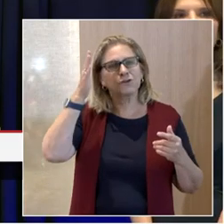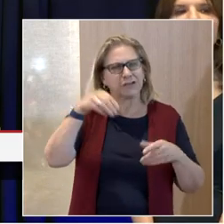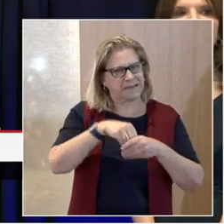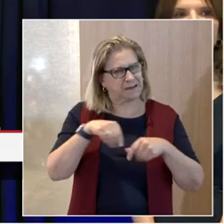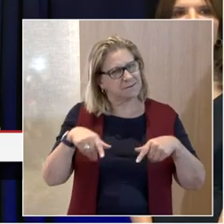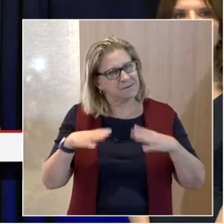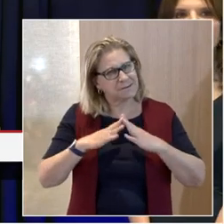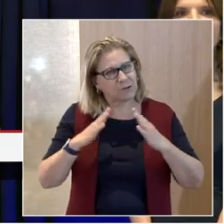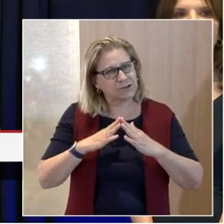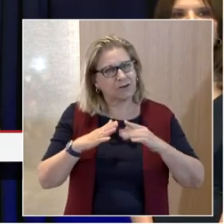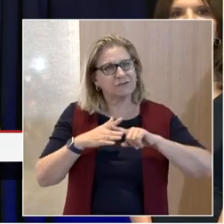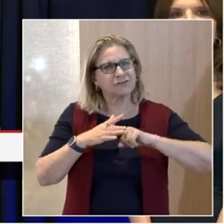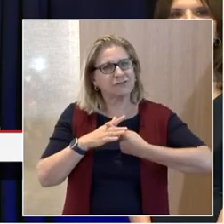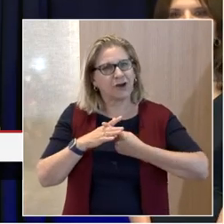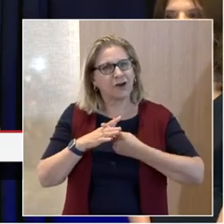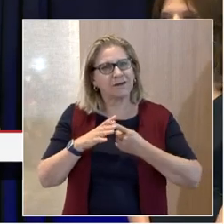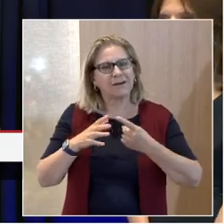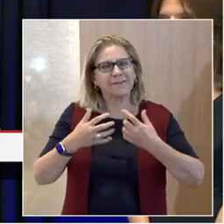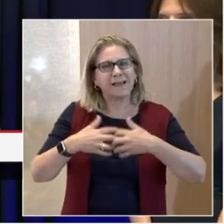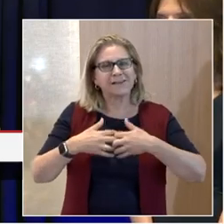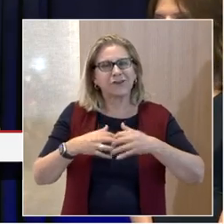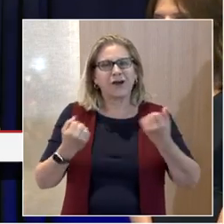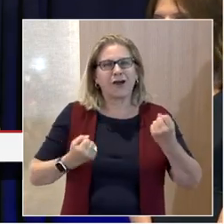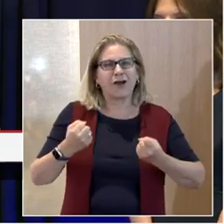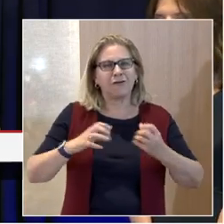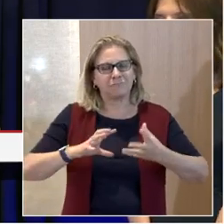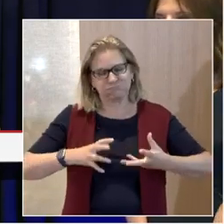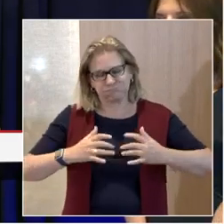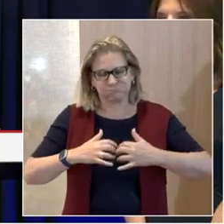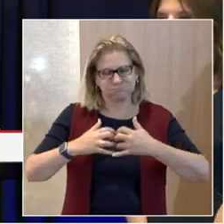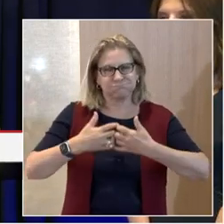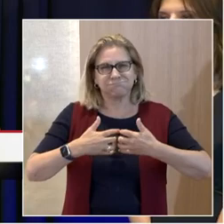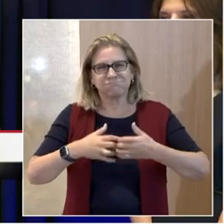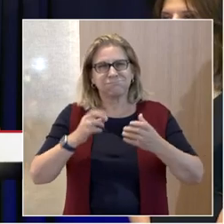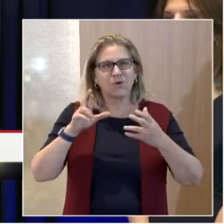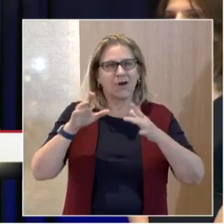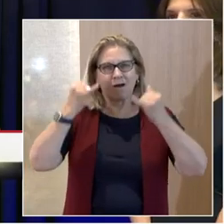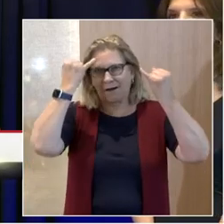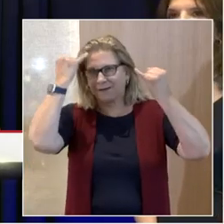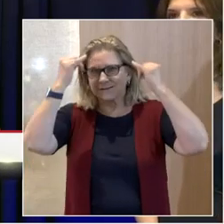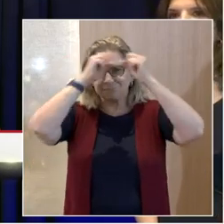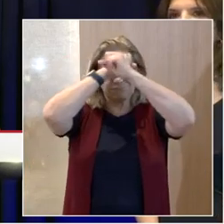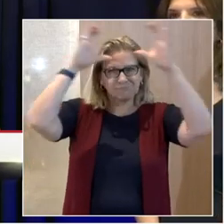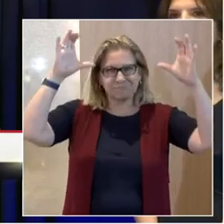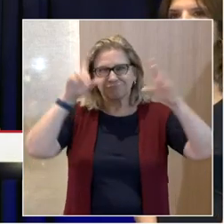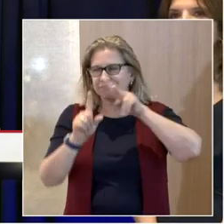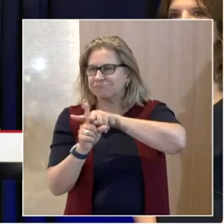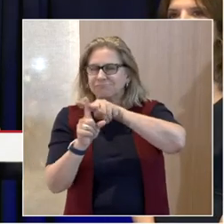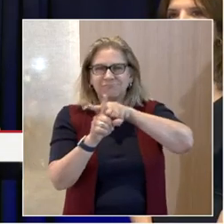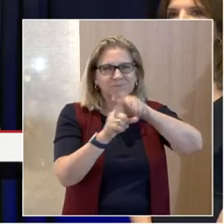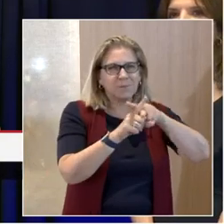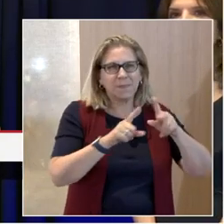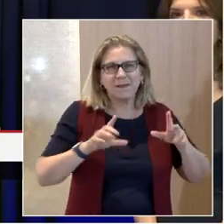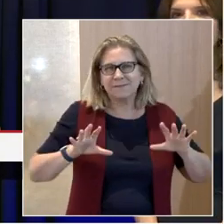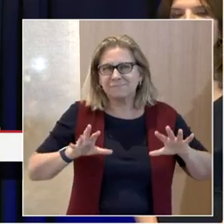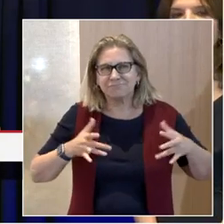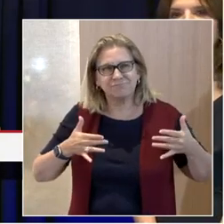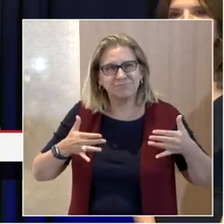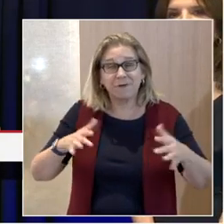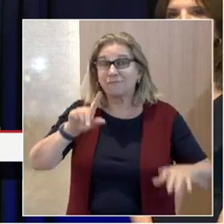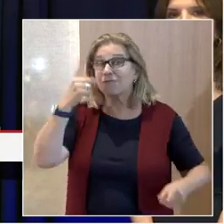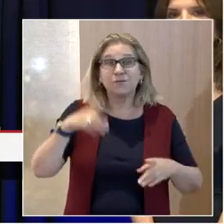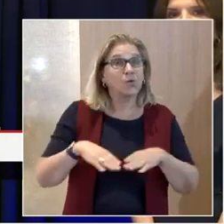come. Now, in order for that to happen, this gathering right here is just the very first step. This